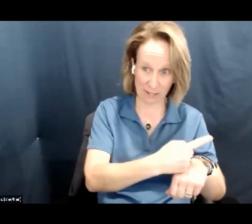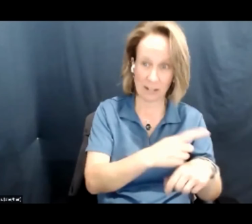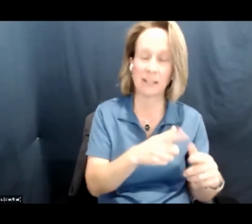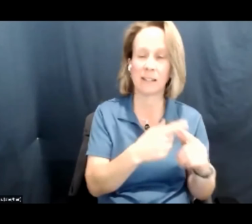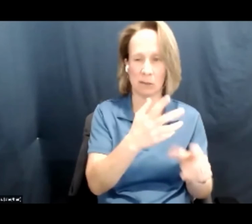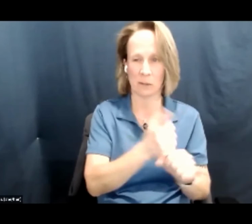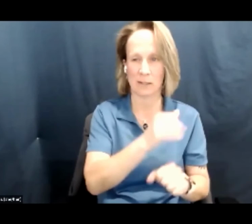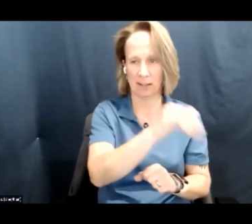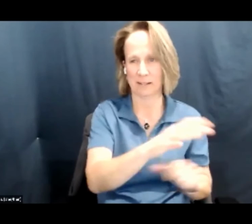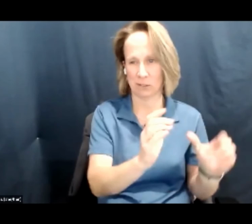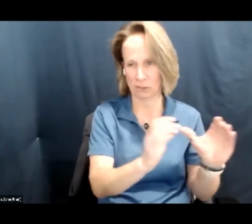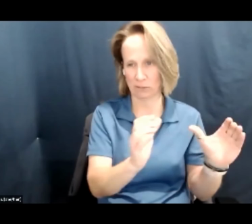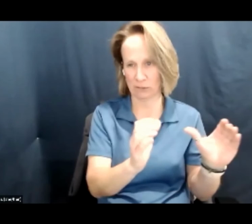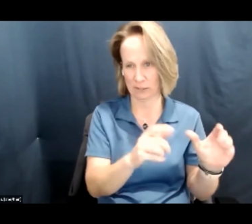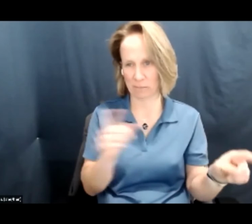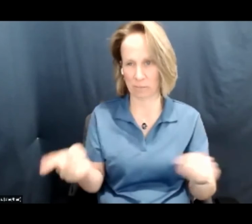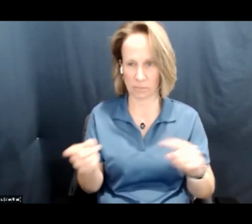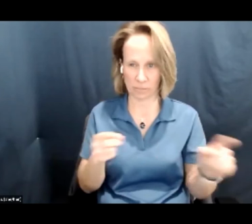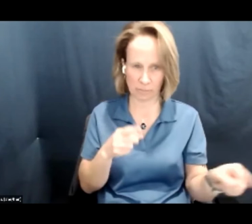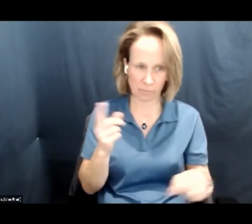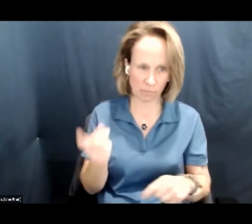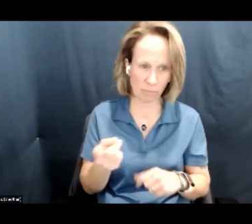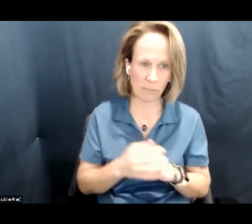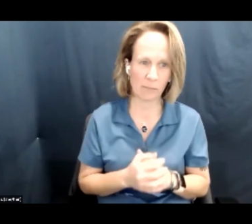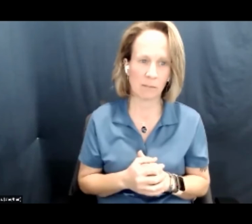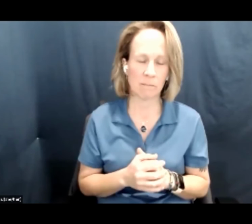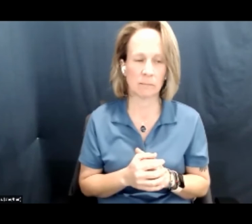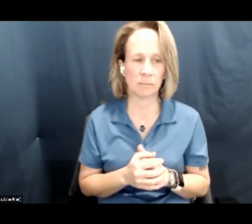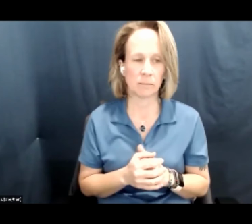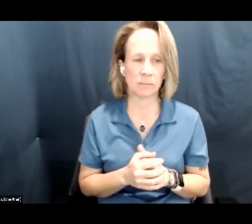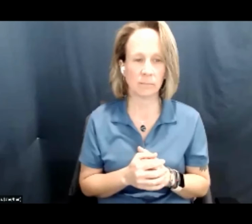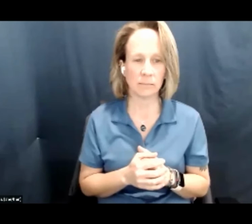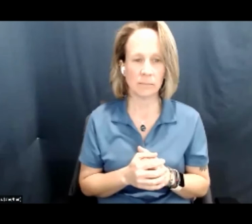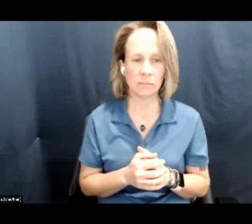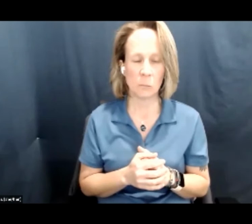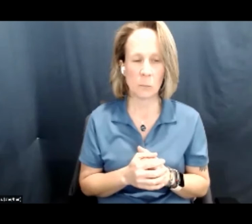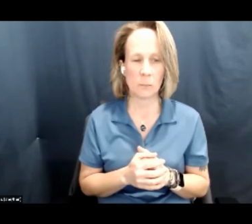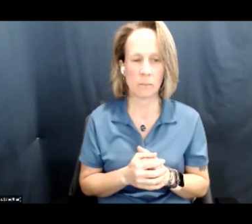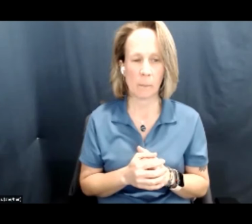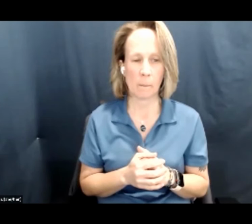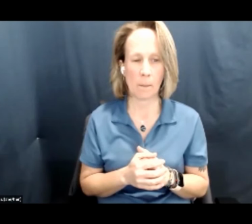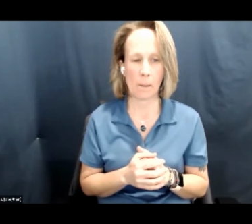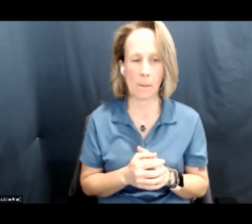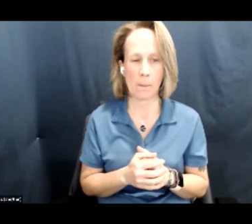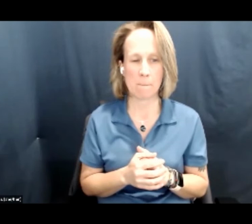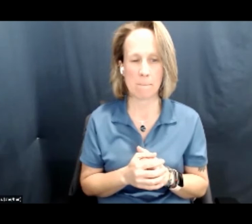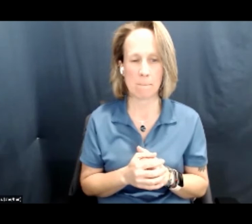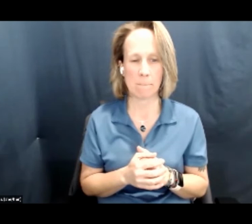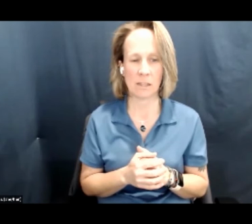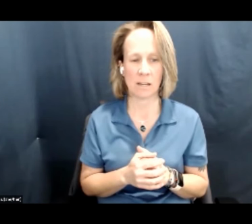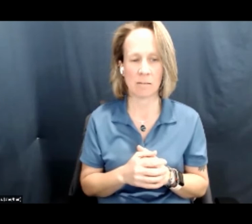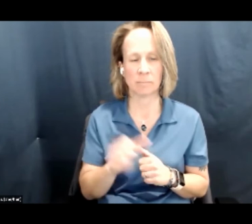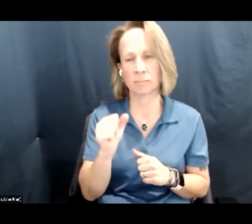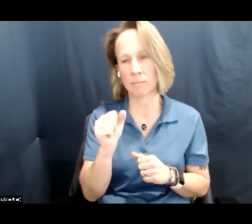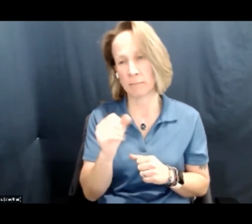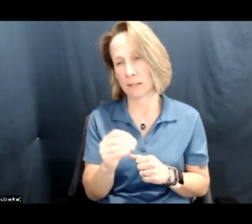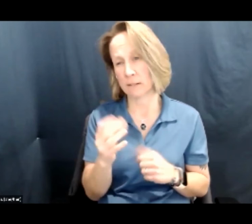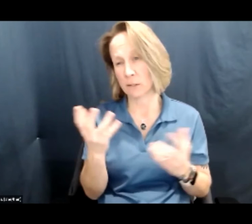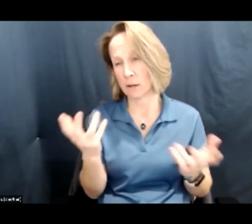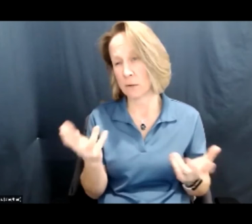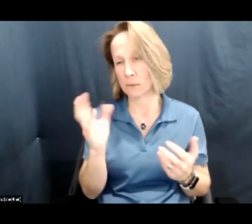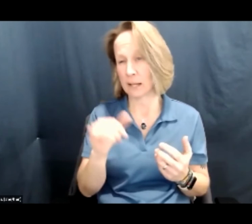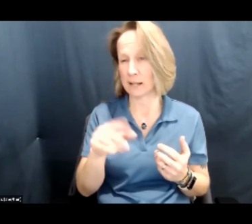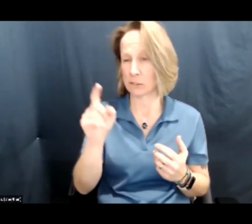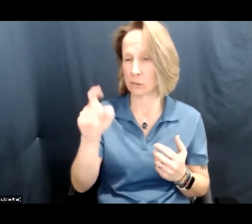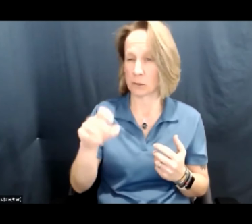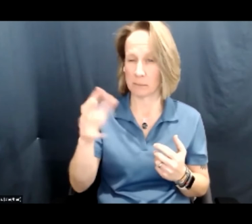second day and not the first day. And so that should be pretty straightforward. If you